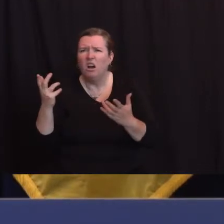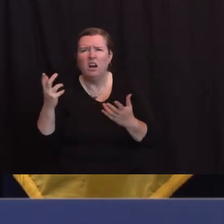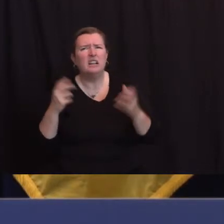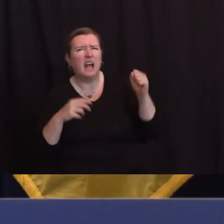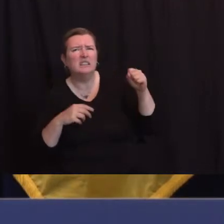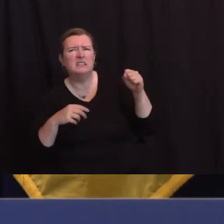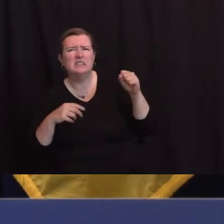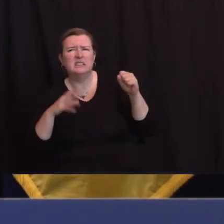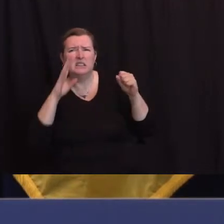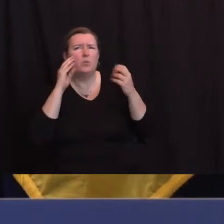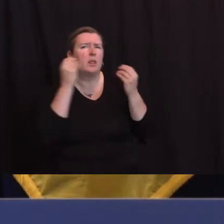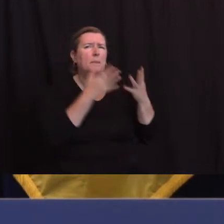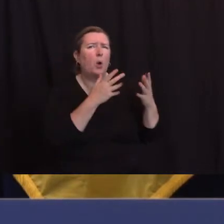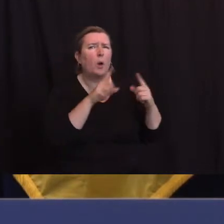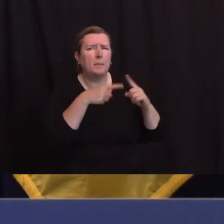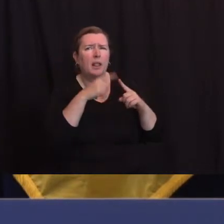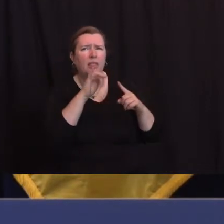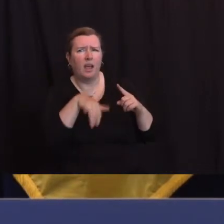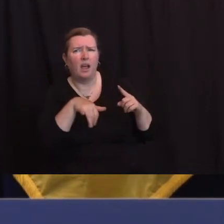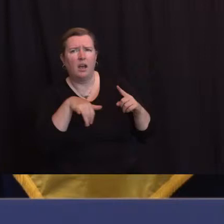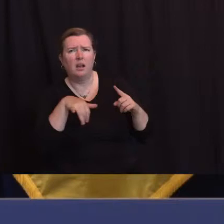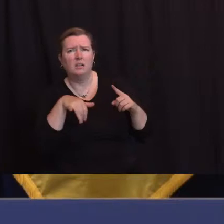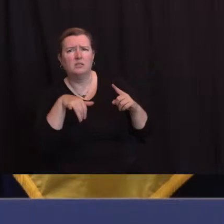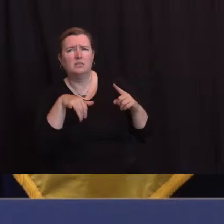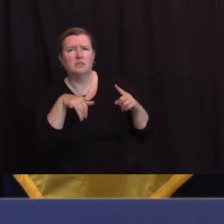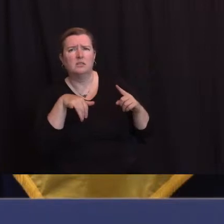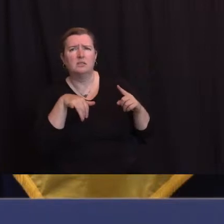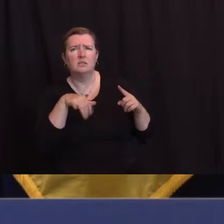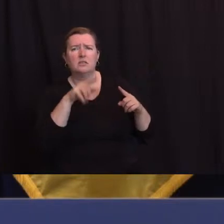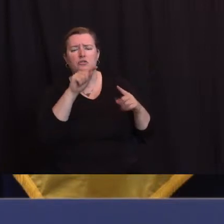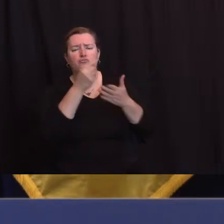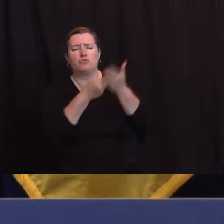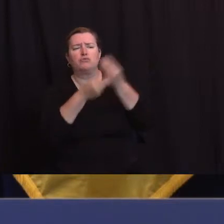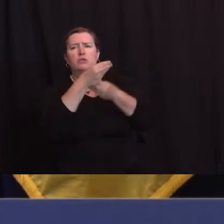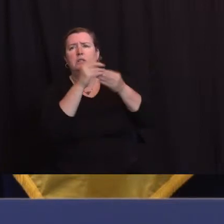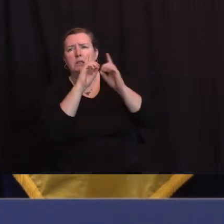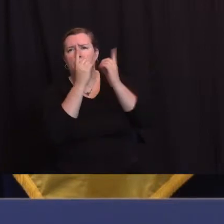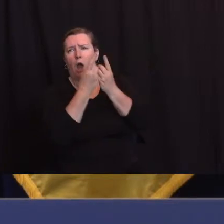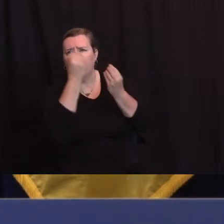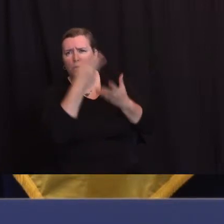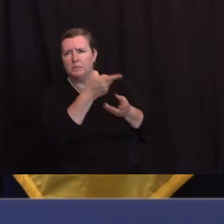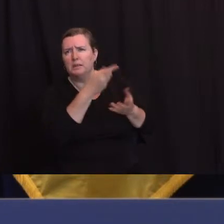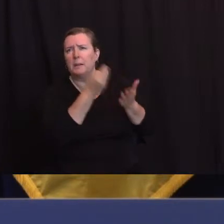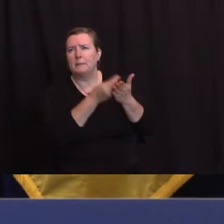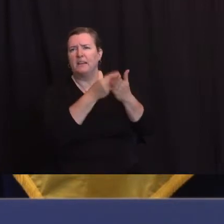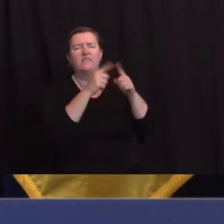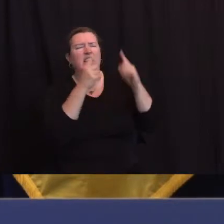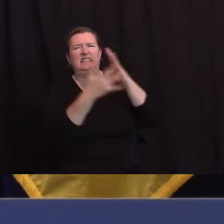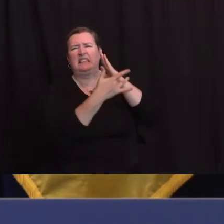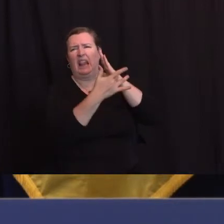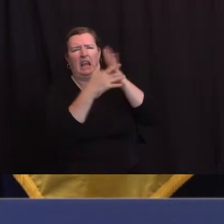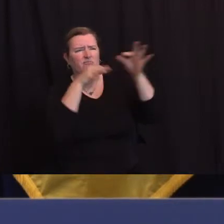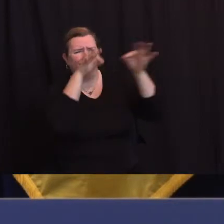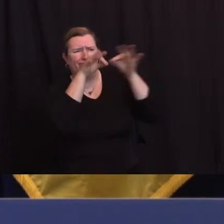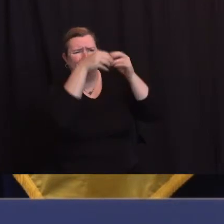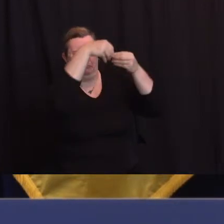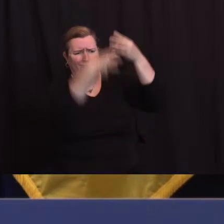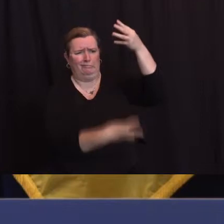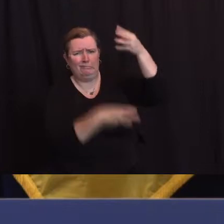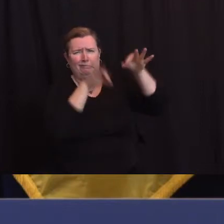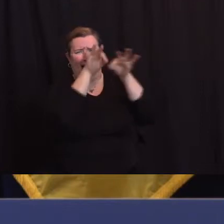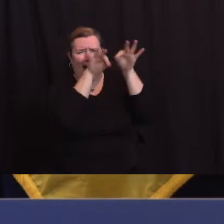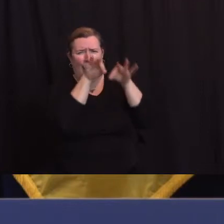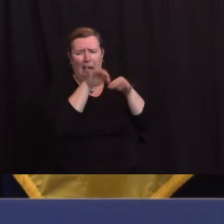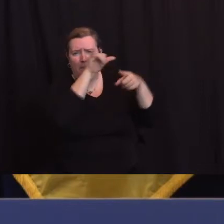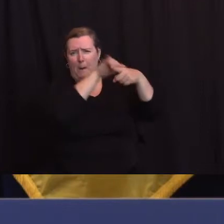you on that. Treasury has an explanation for why that maneuver was undertaken. It's more technical in nature. But I'm also happy on the